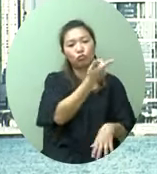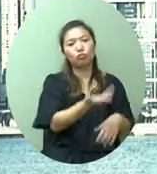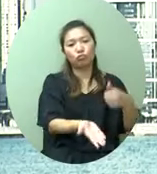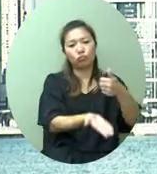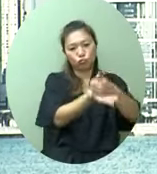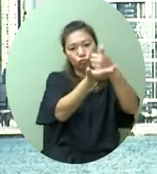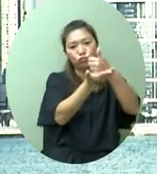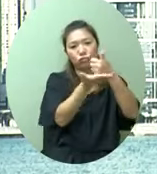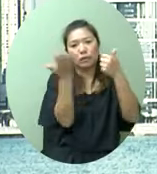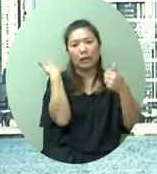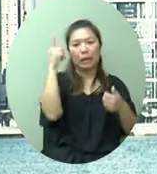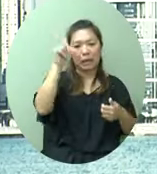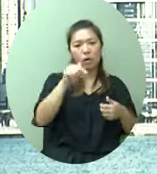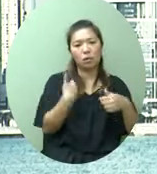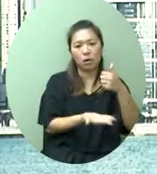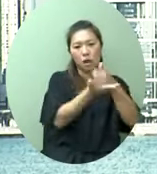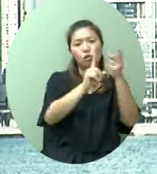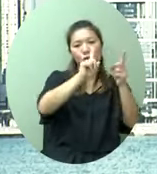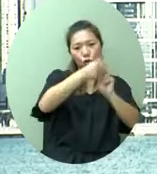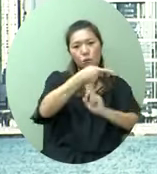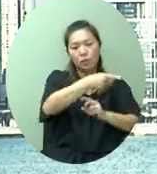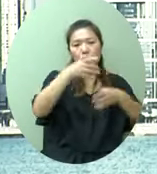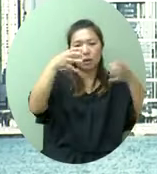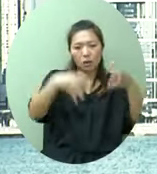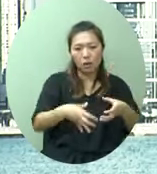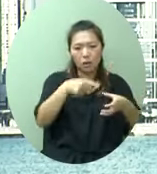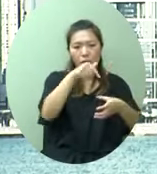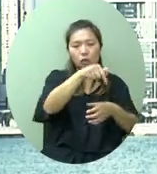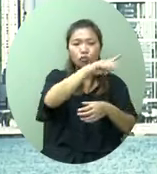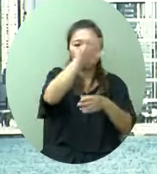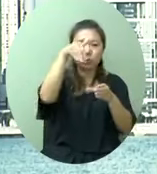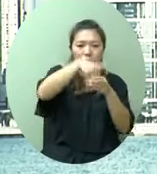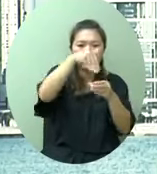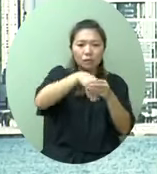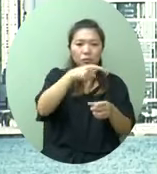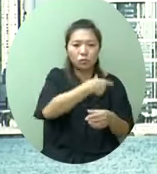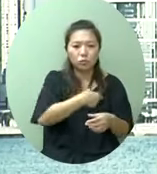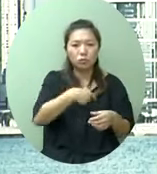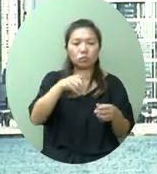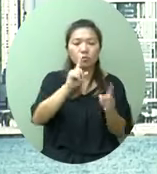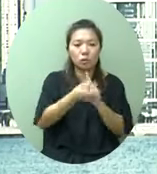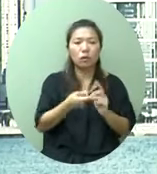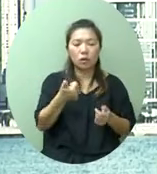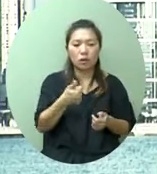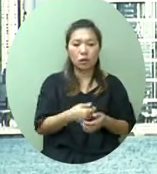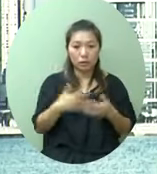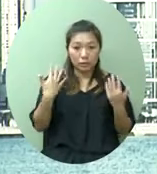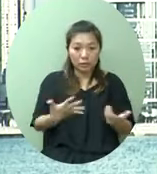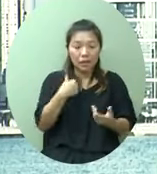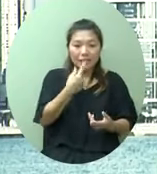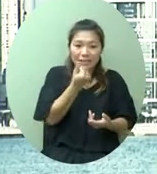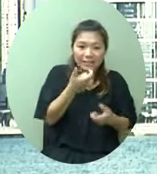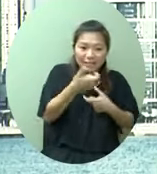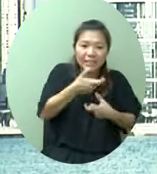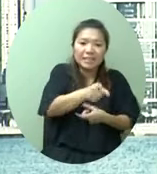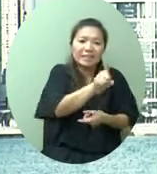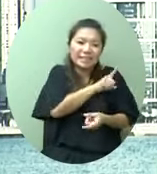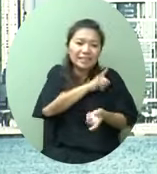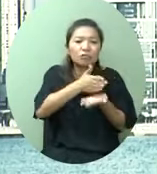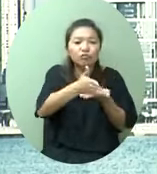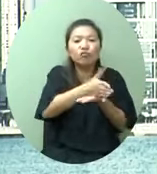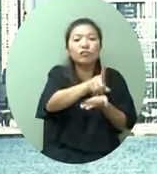We have allowed them to have a say on the use of the public money which is controlled by a